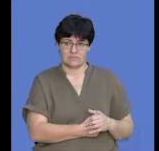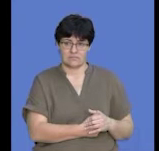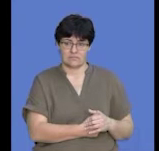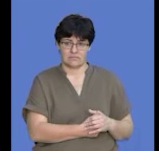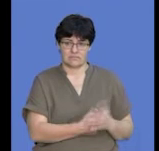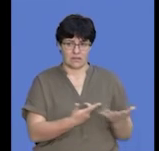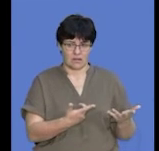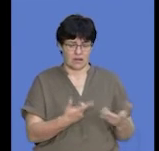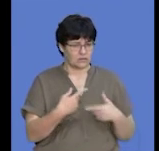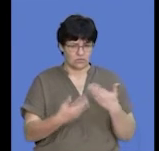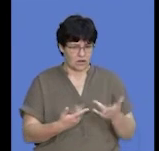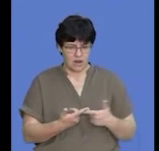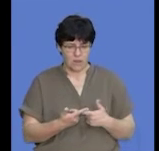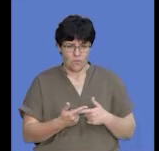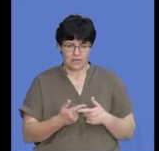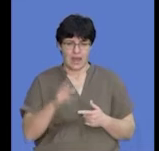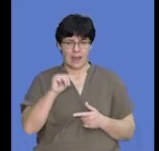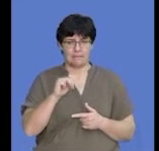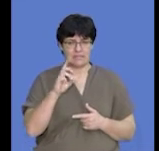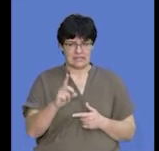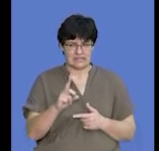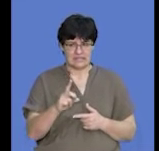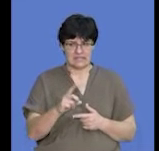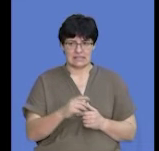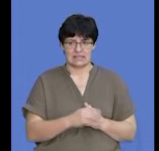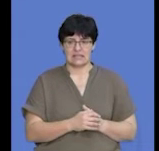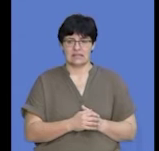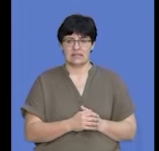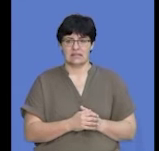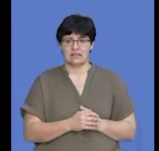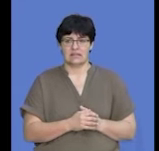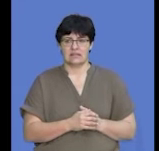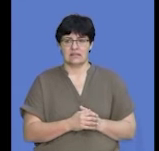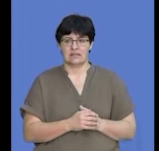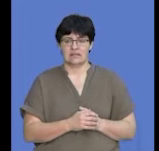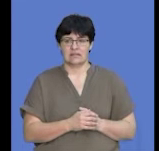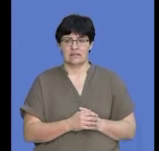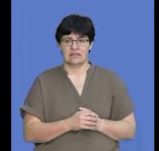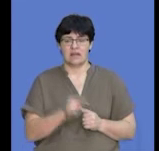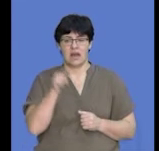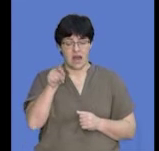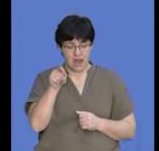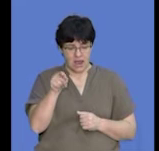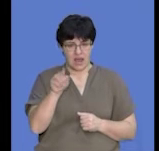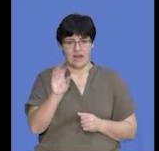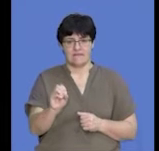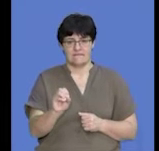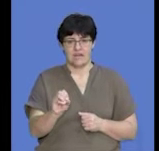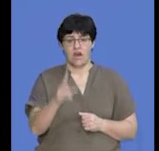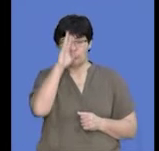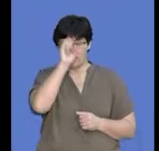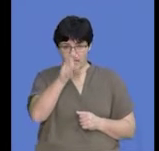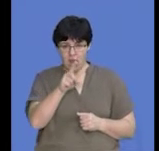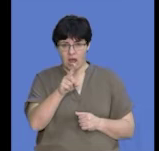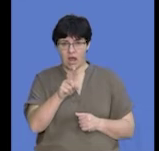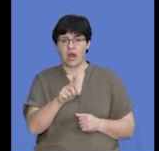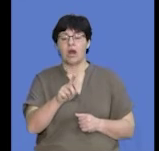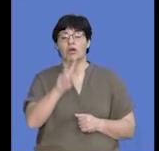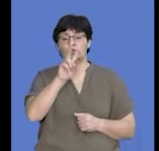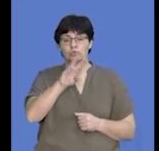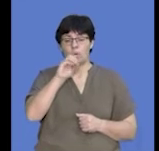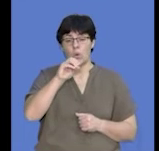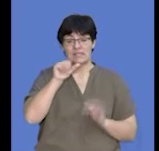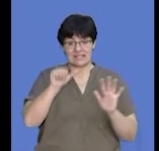And here we go with the magnetic declination. And there we are. So remember, your